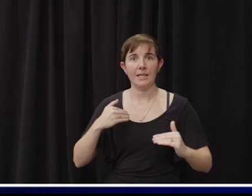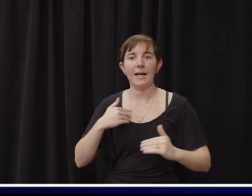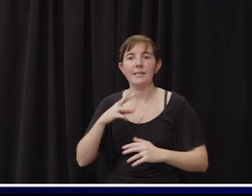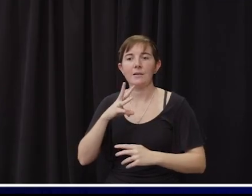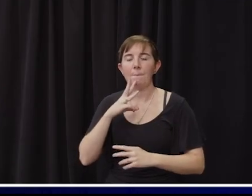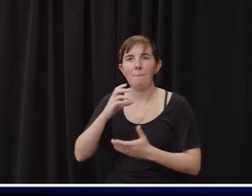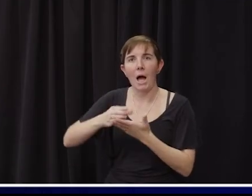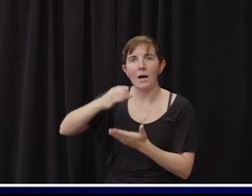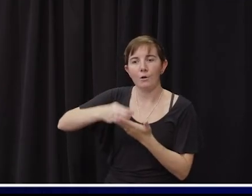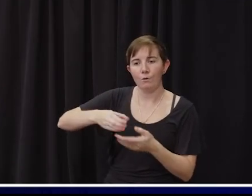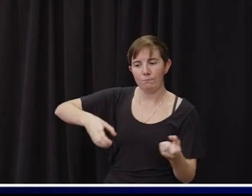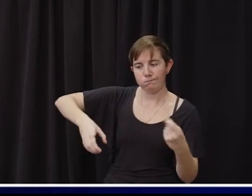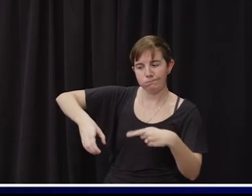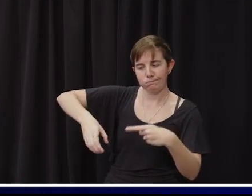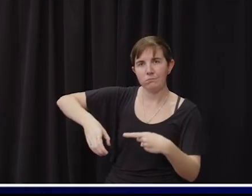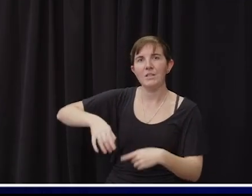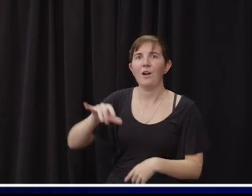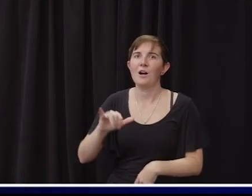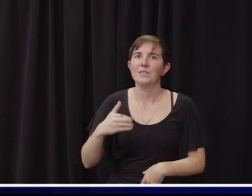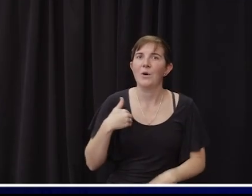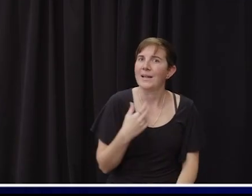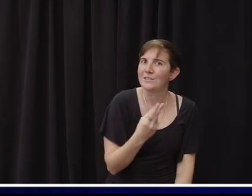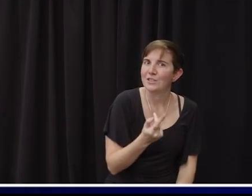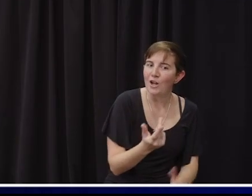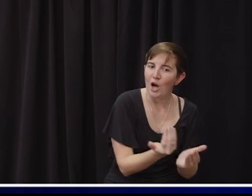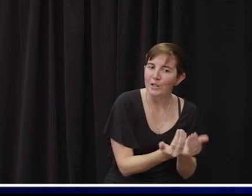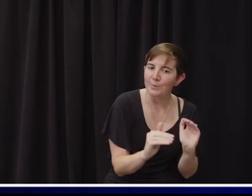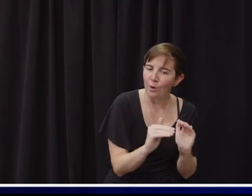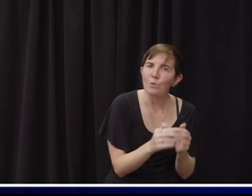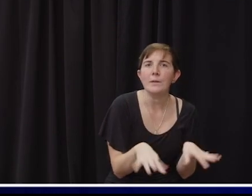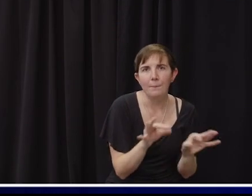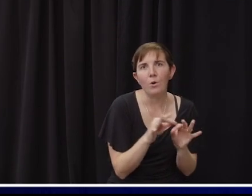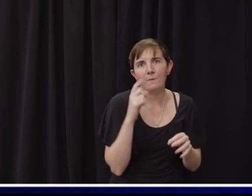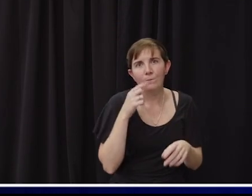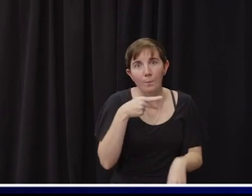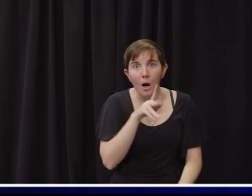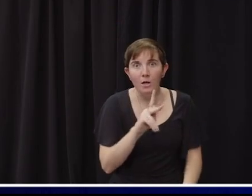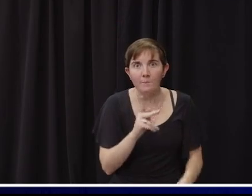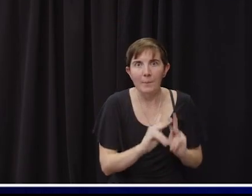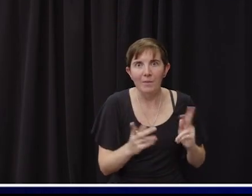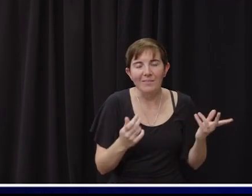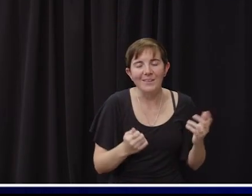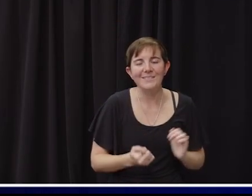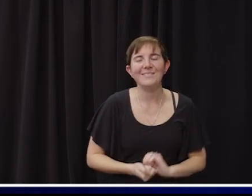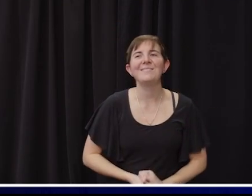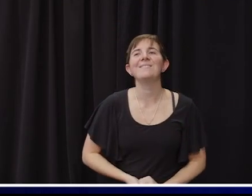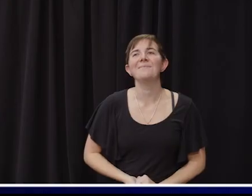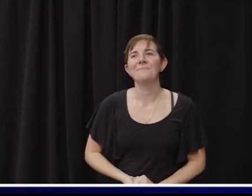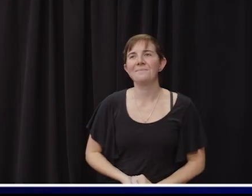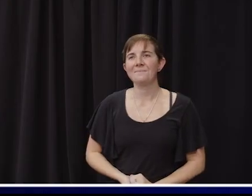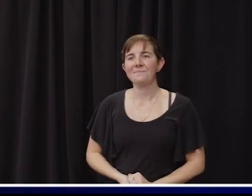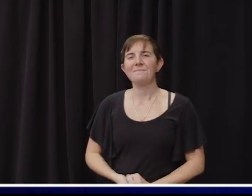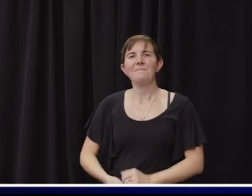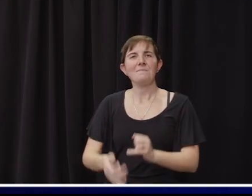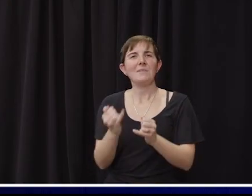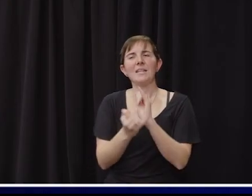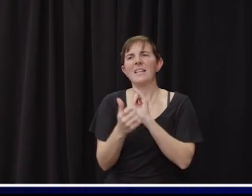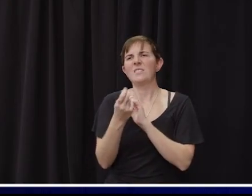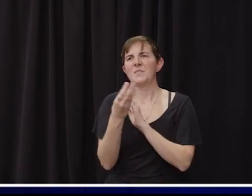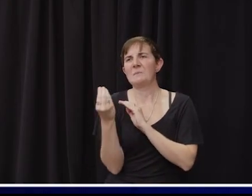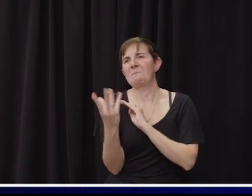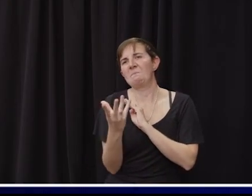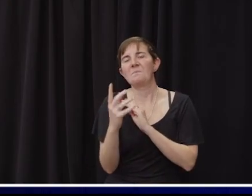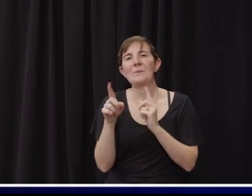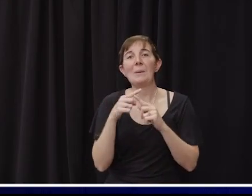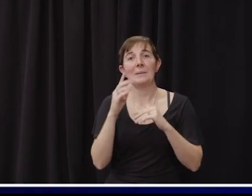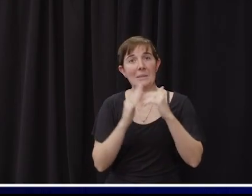filler. It also has a doggy bowl, which is very important for park visitors. And last, just a couple little things about